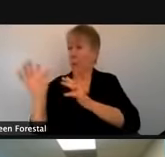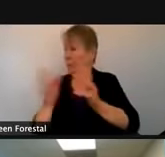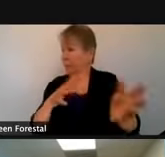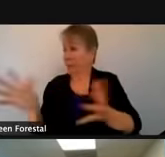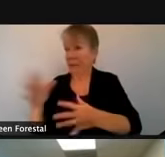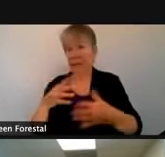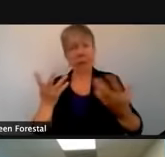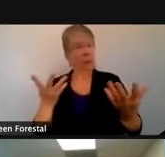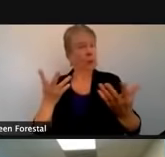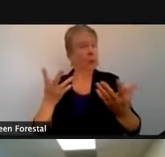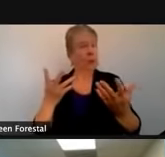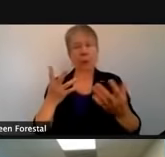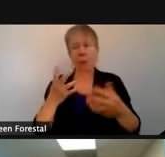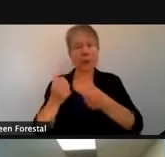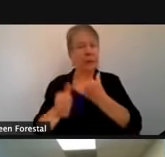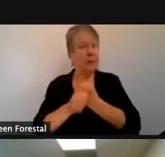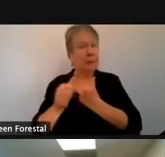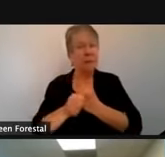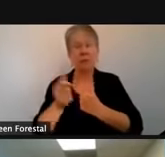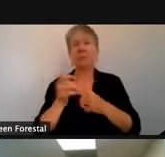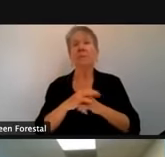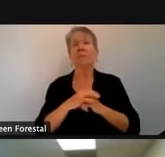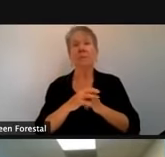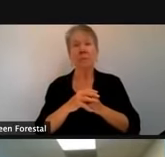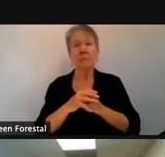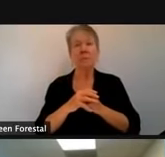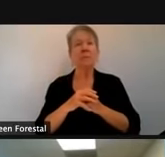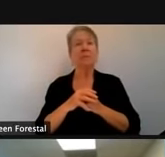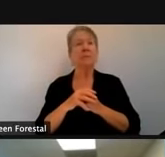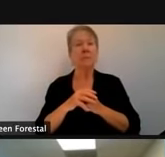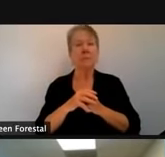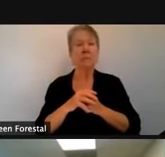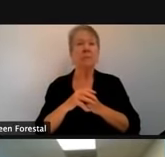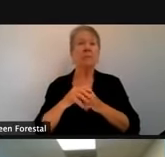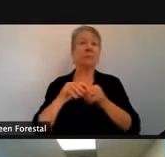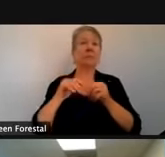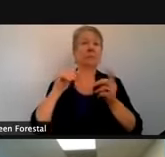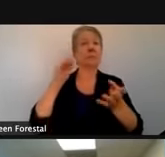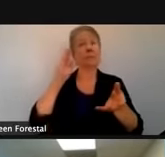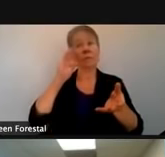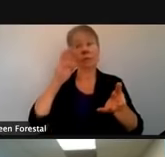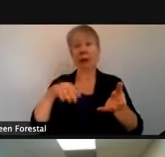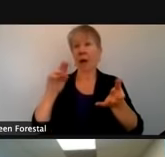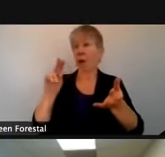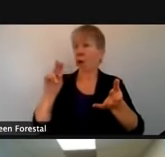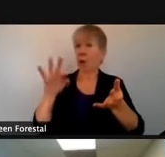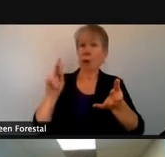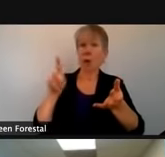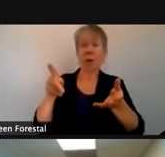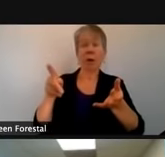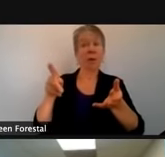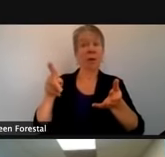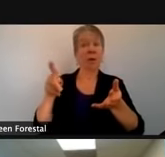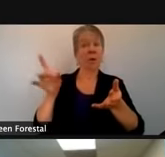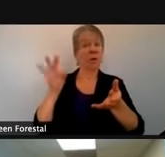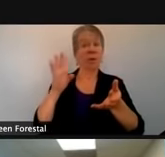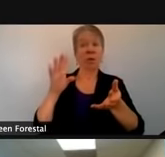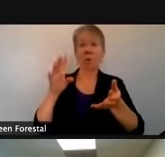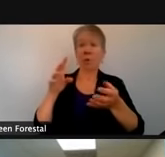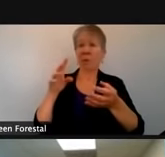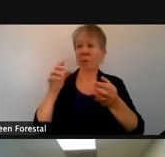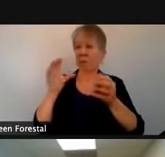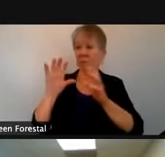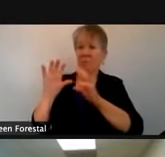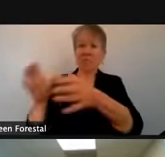all places, Essex County is down a little bit today. Bear with me, 141 cases though